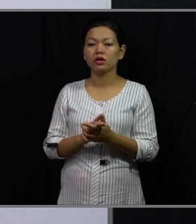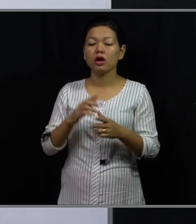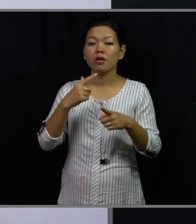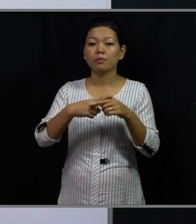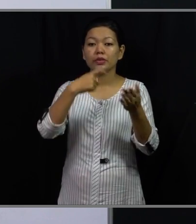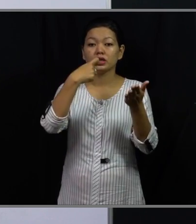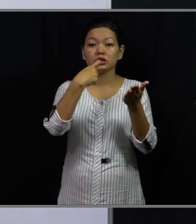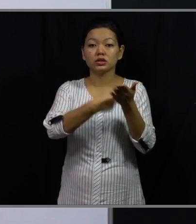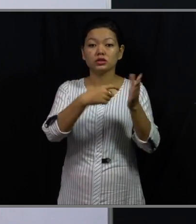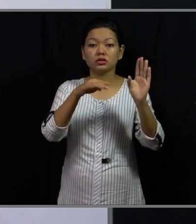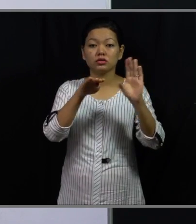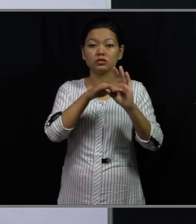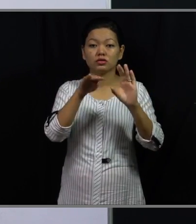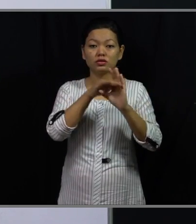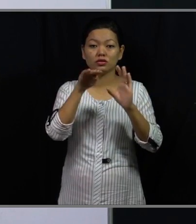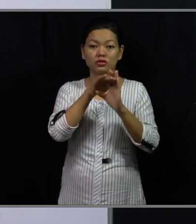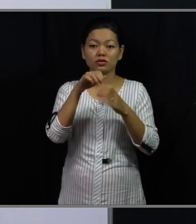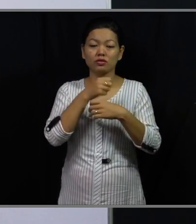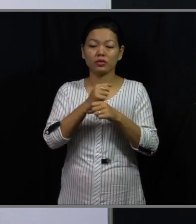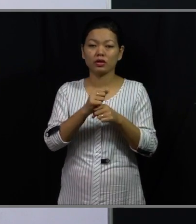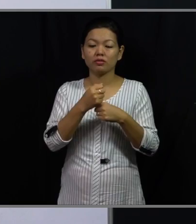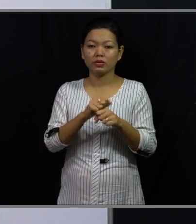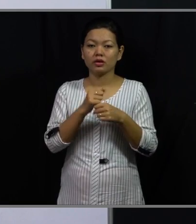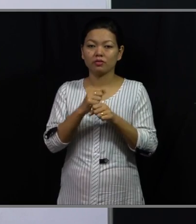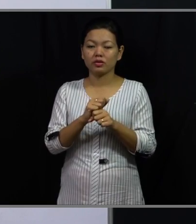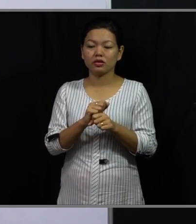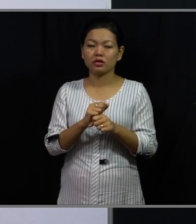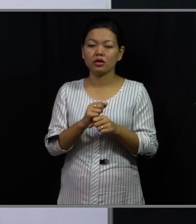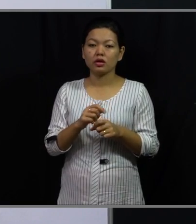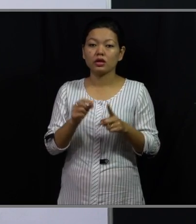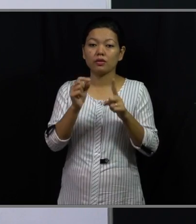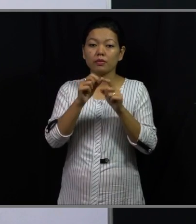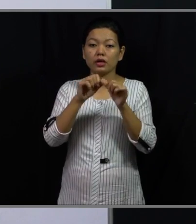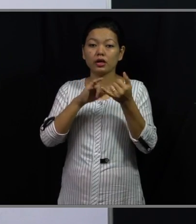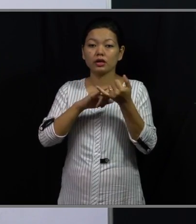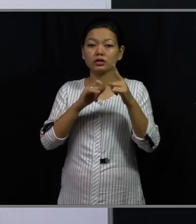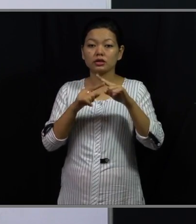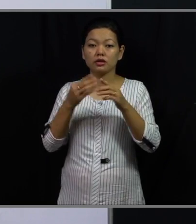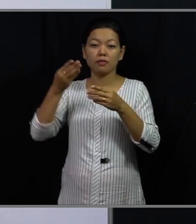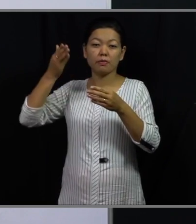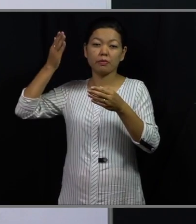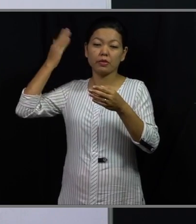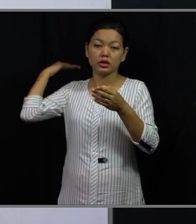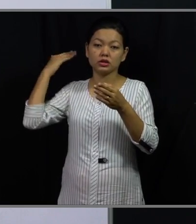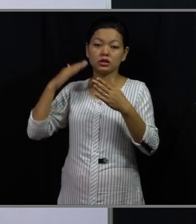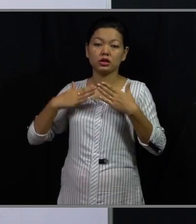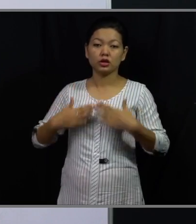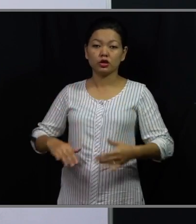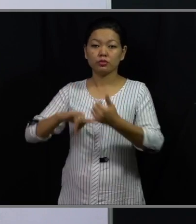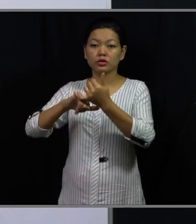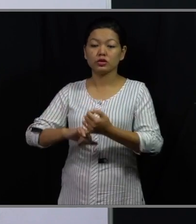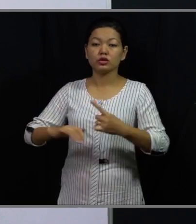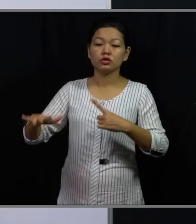you try to reconstruct the past human society and tries to understand, okay, and tries to understand